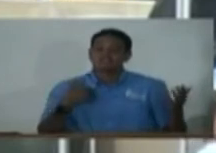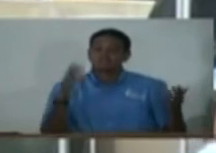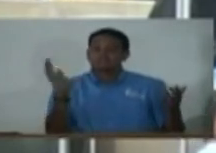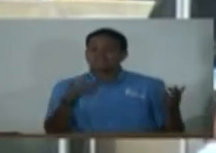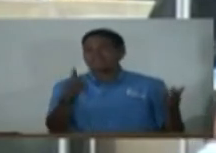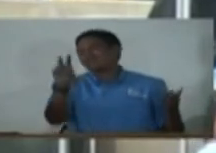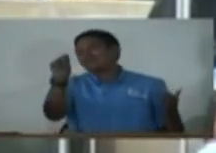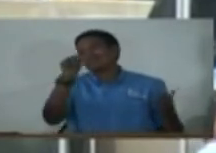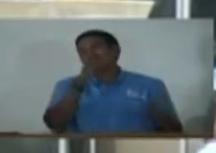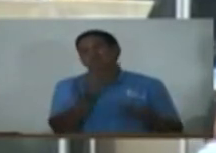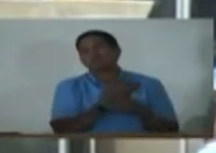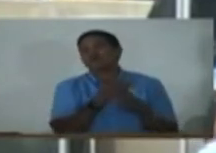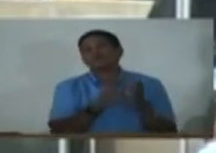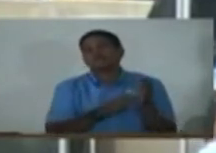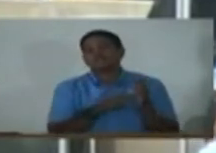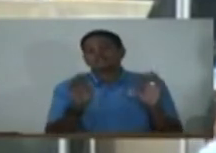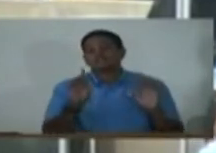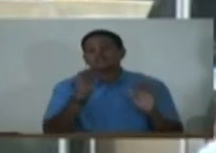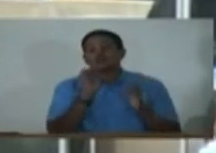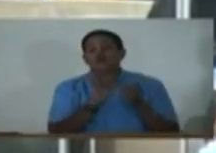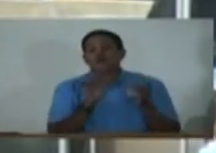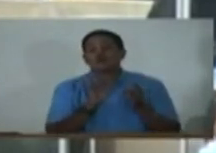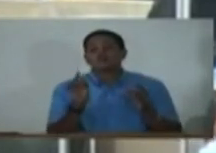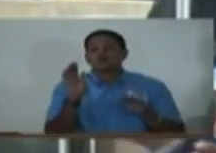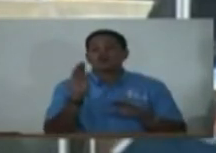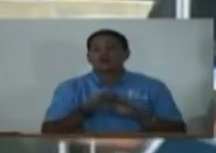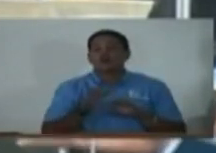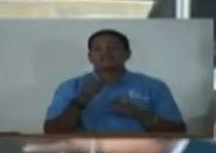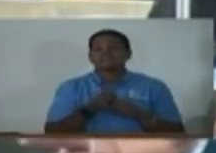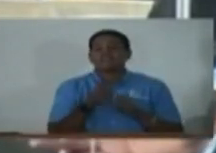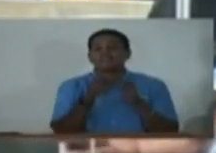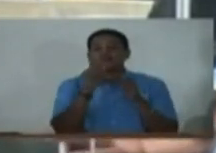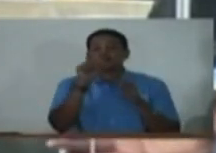it's all right. But it was a comment on Twitter.